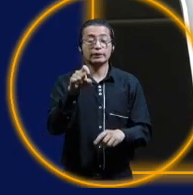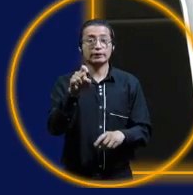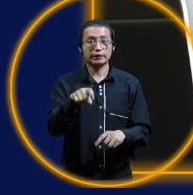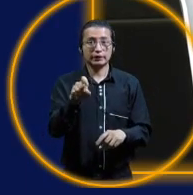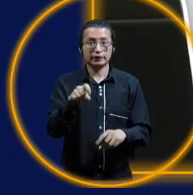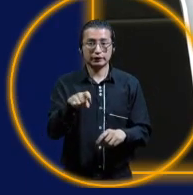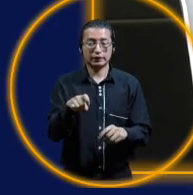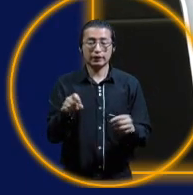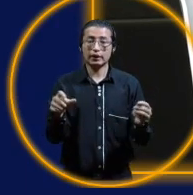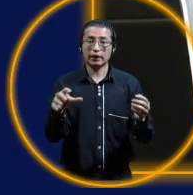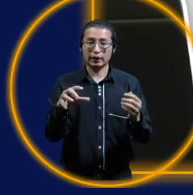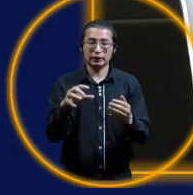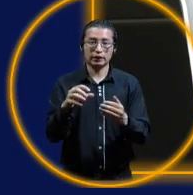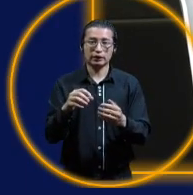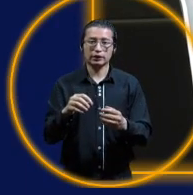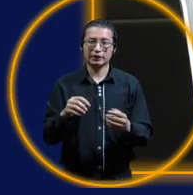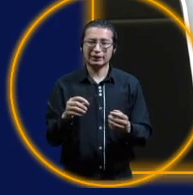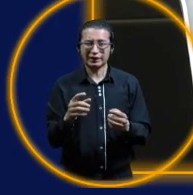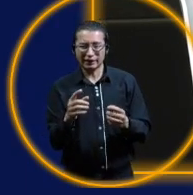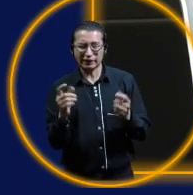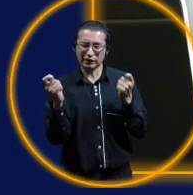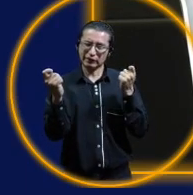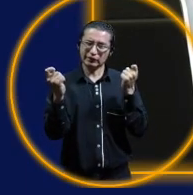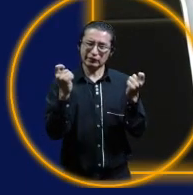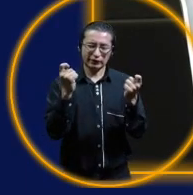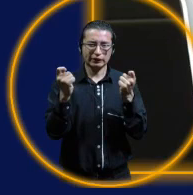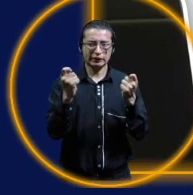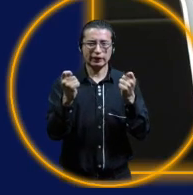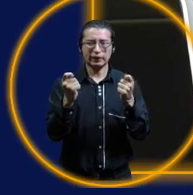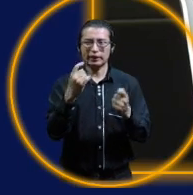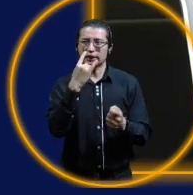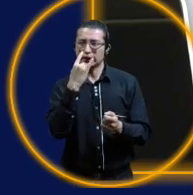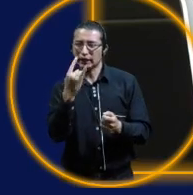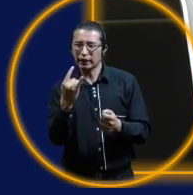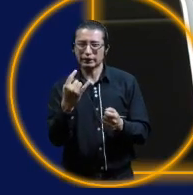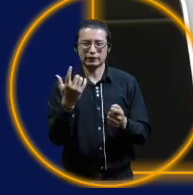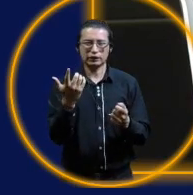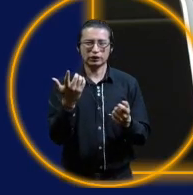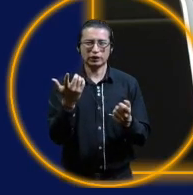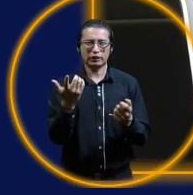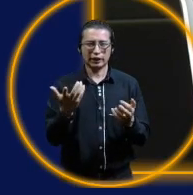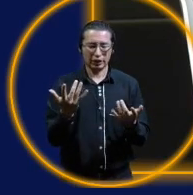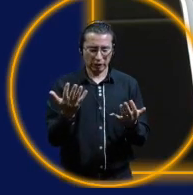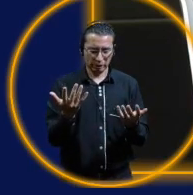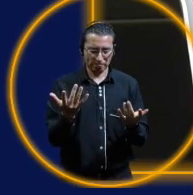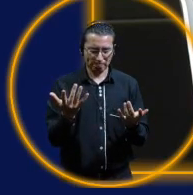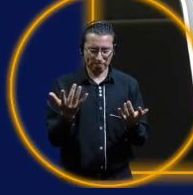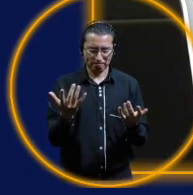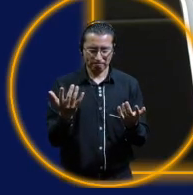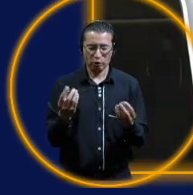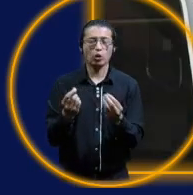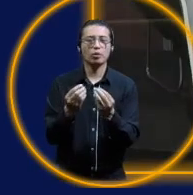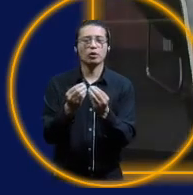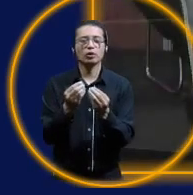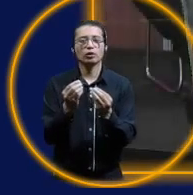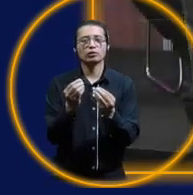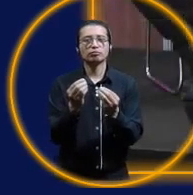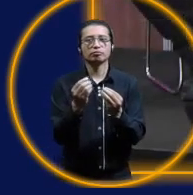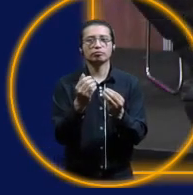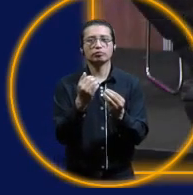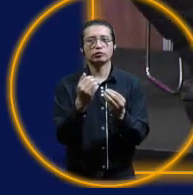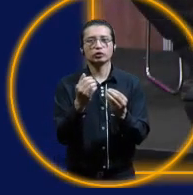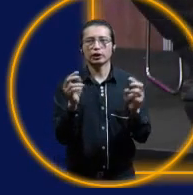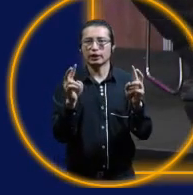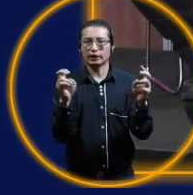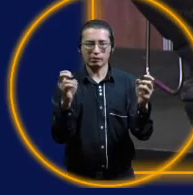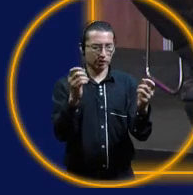is by interests more than by access. Mm-hmm. But I'm also excited about the